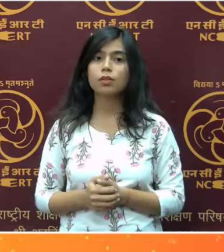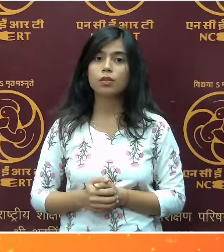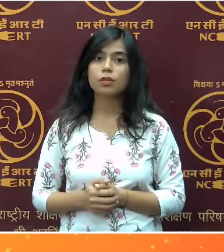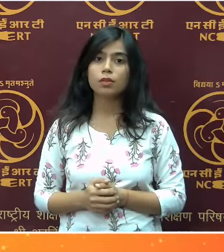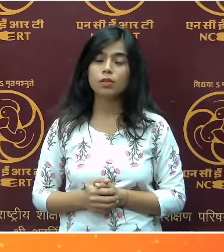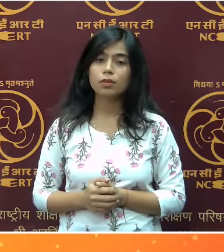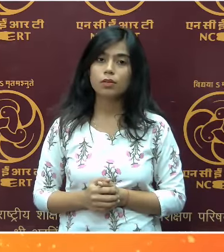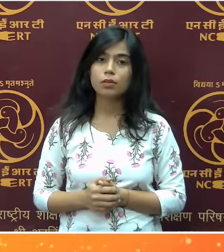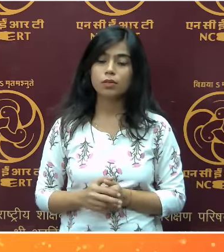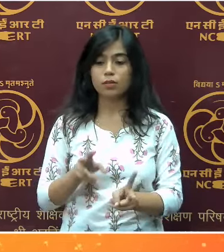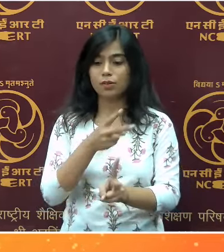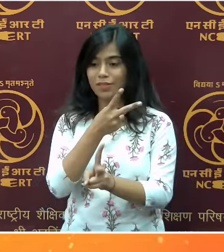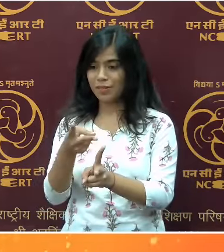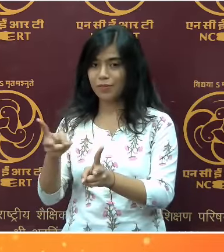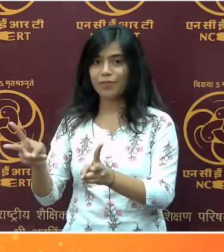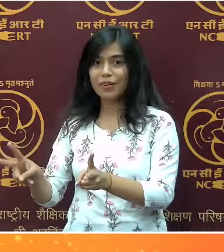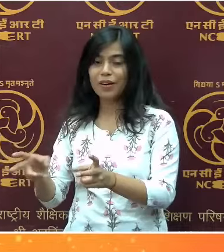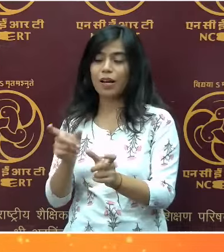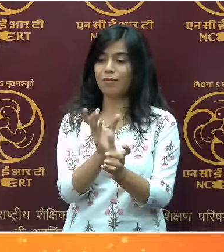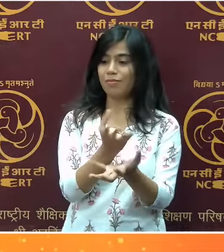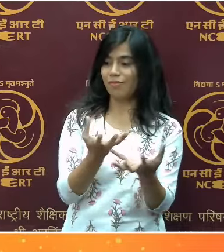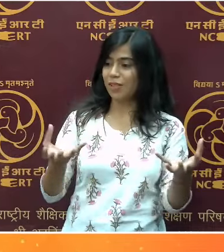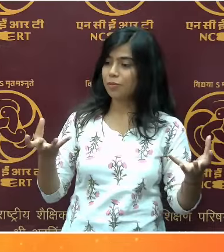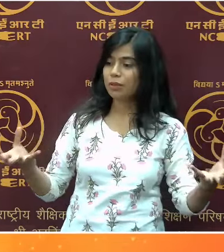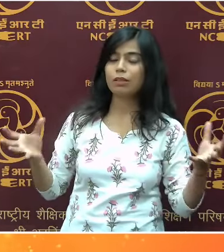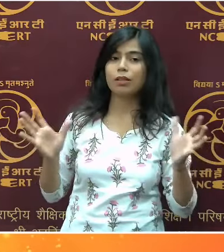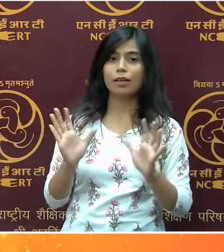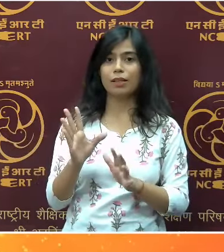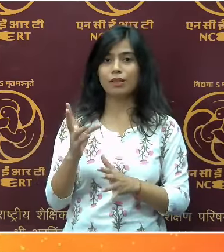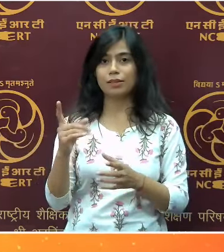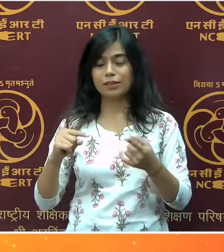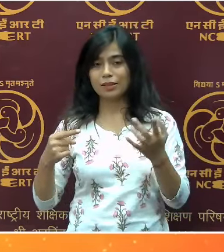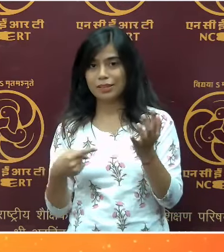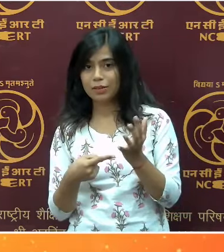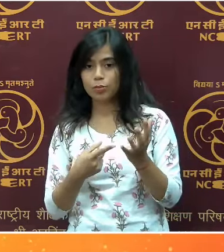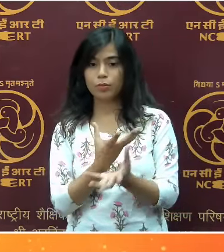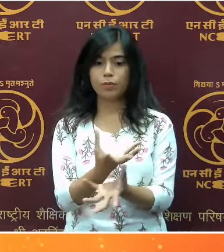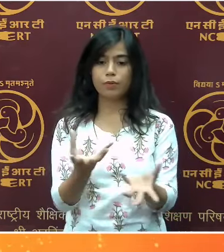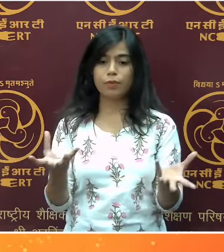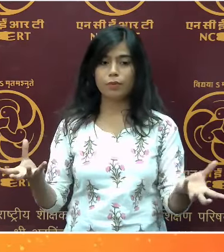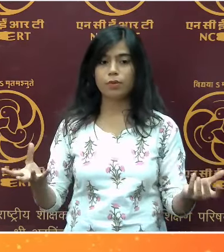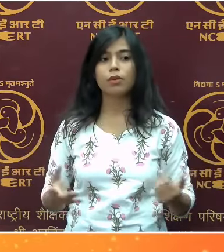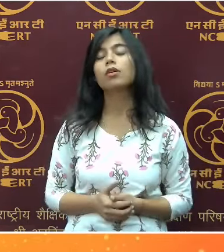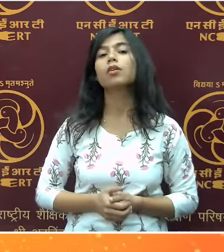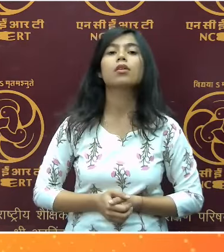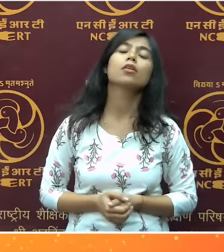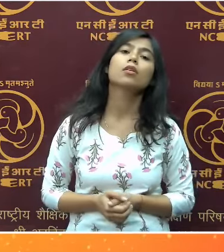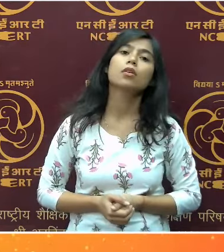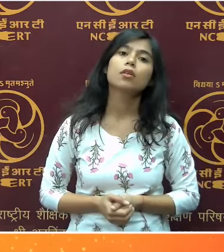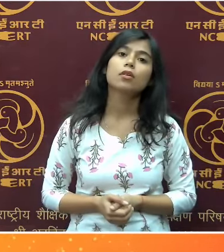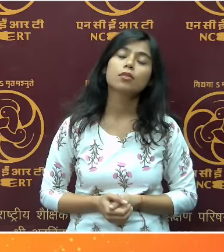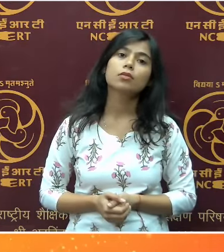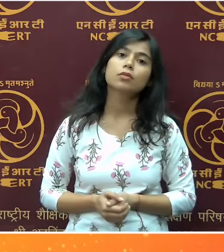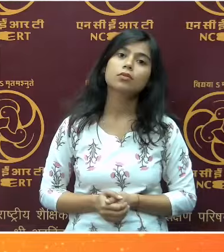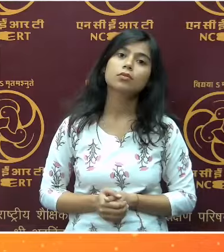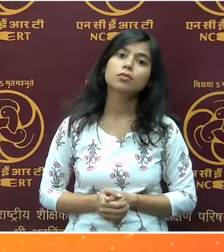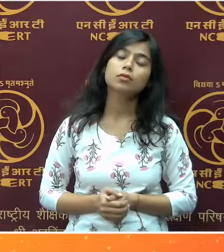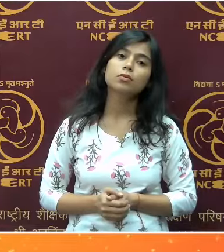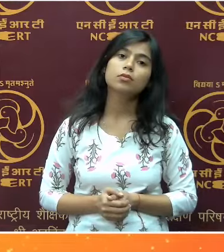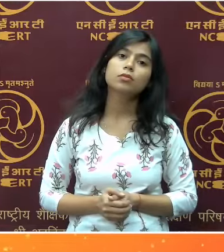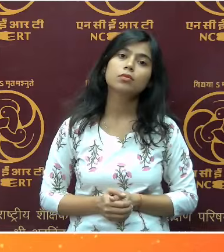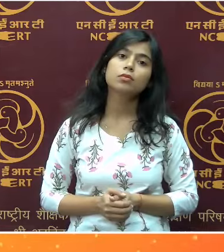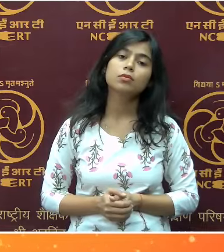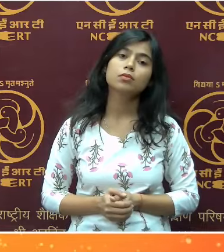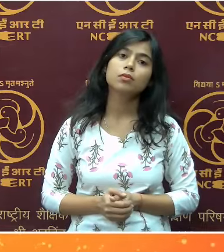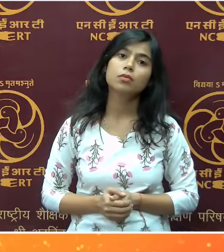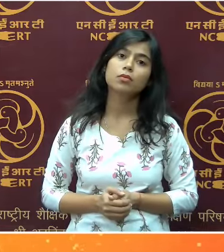to different electrical appliances. For example, if you take, you just think of, we are taking